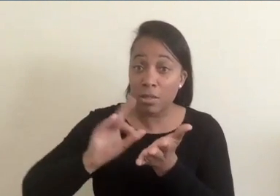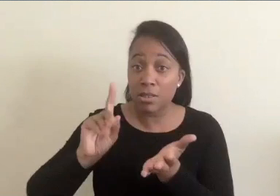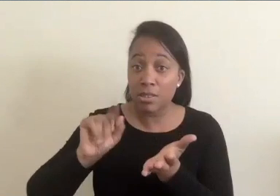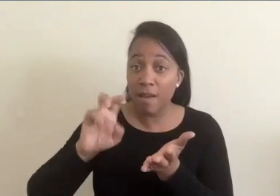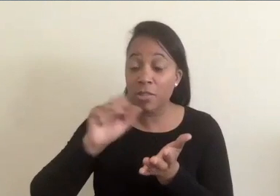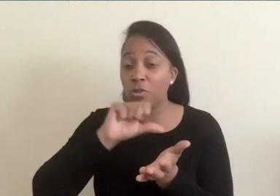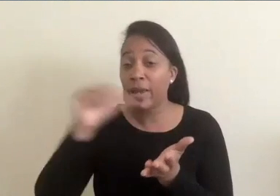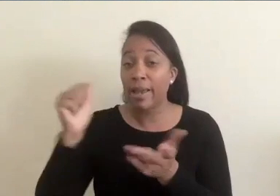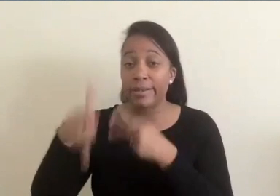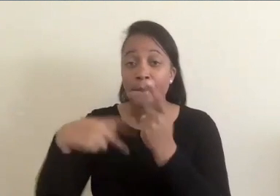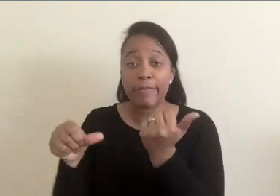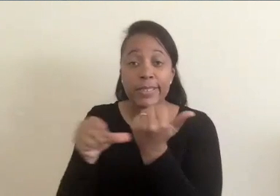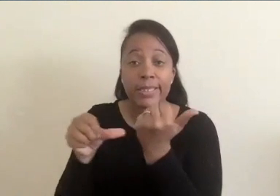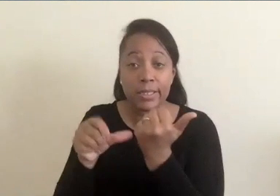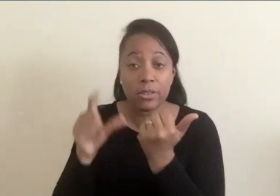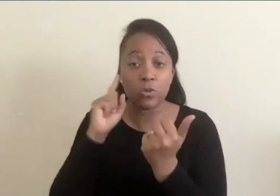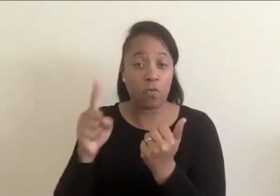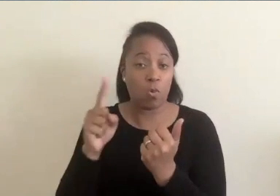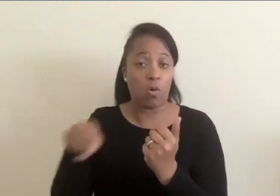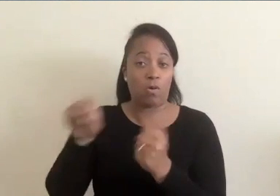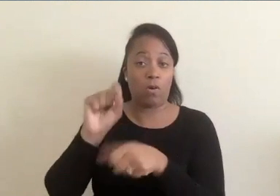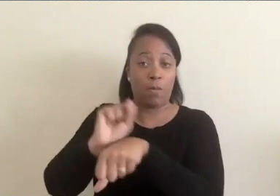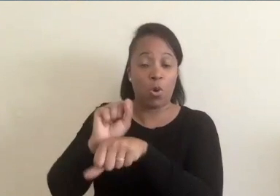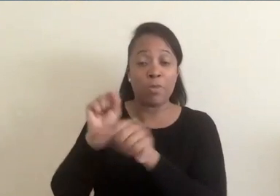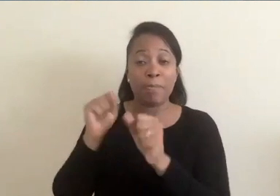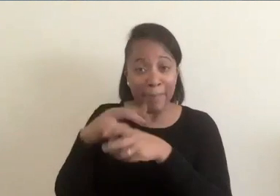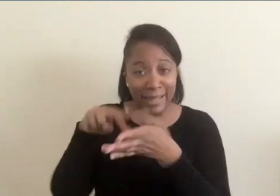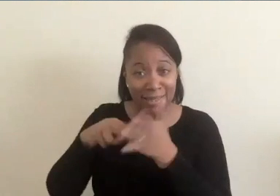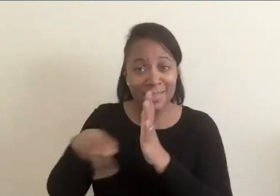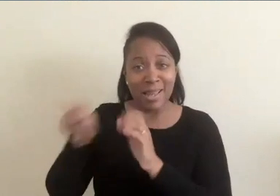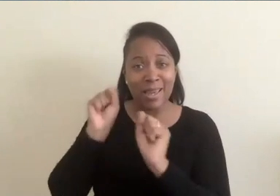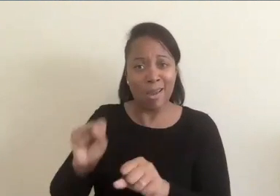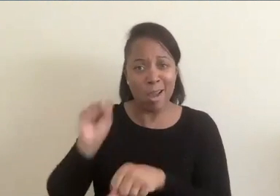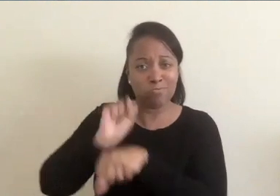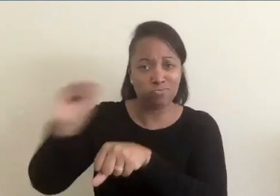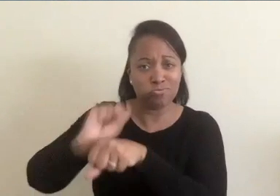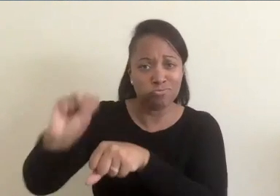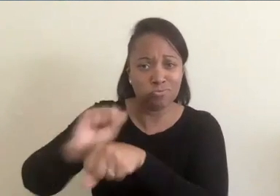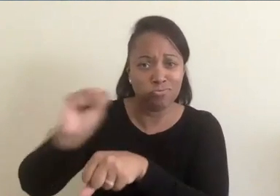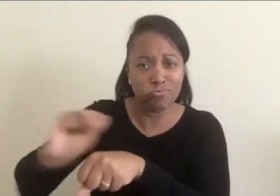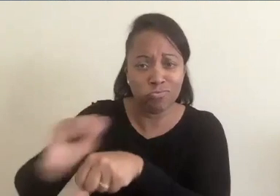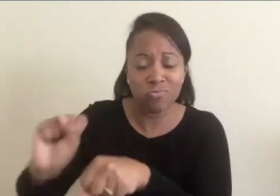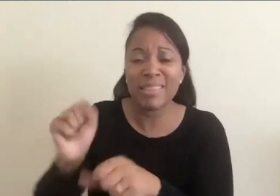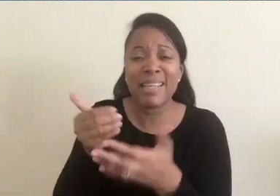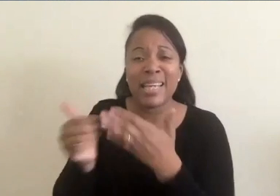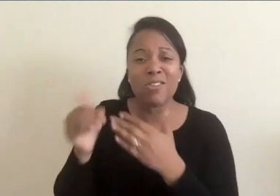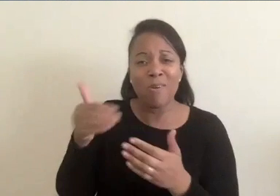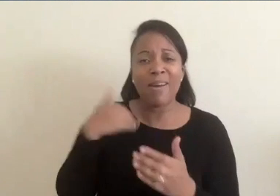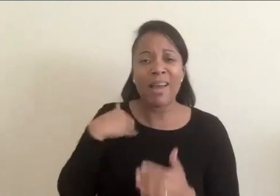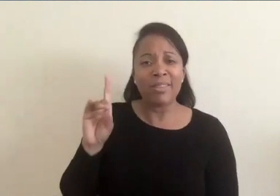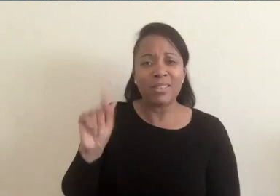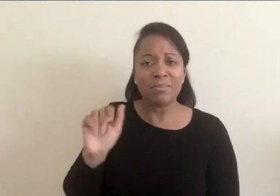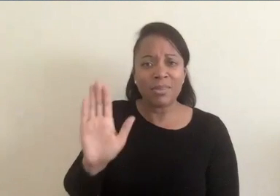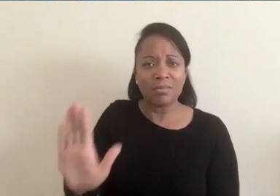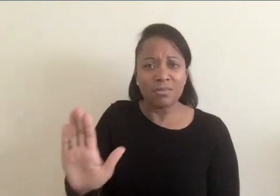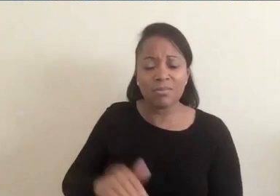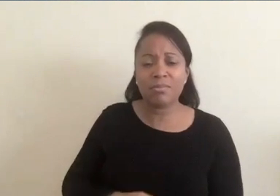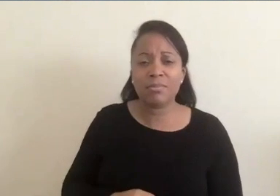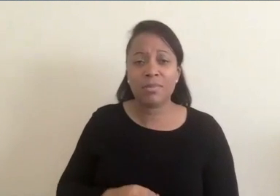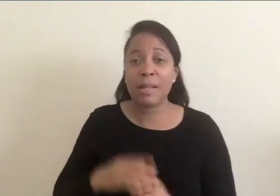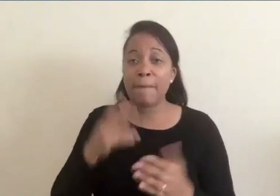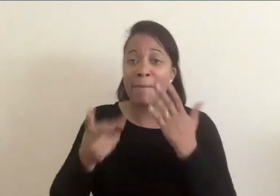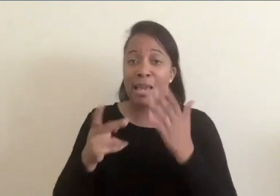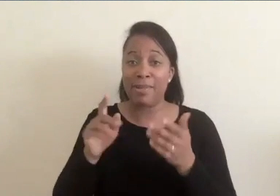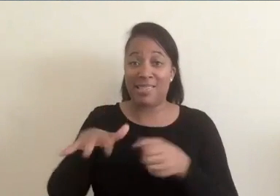other assistance to the employees so that they can do their job, even though they have a disability. It could